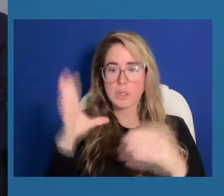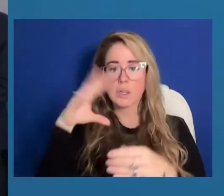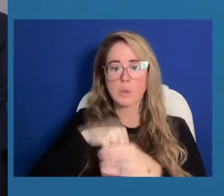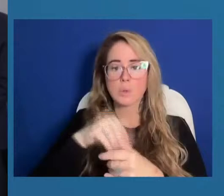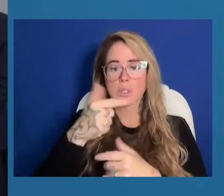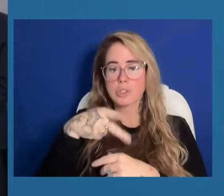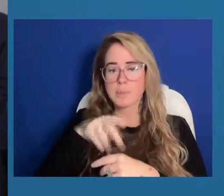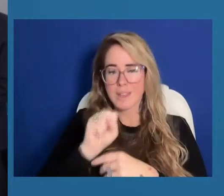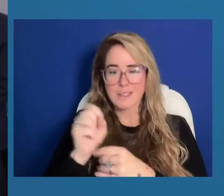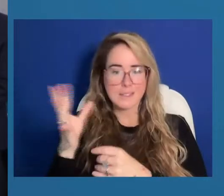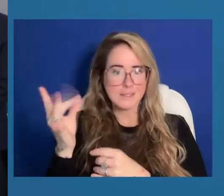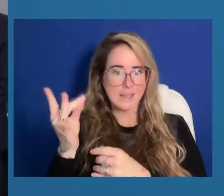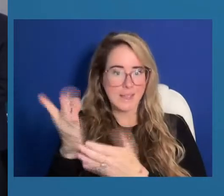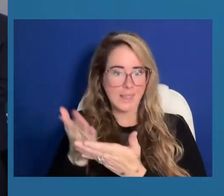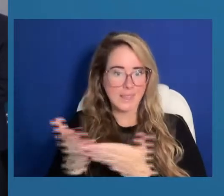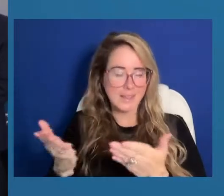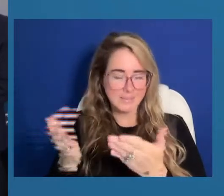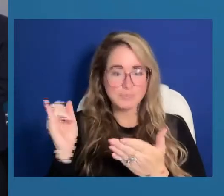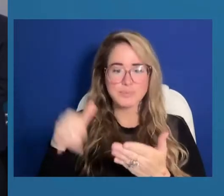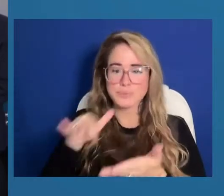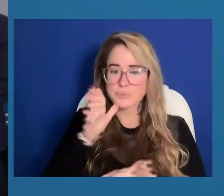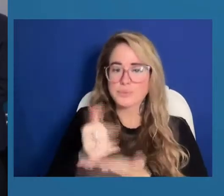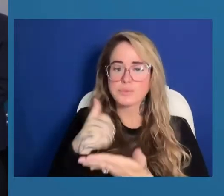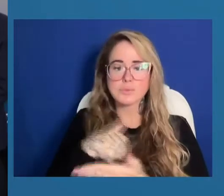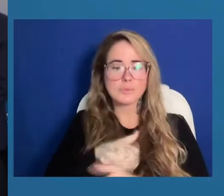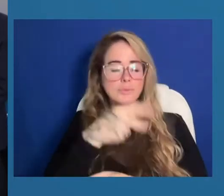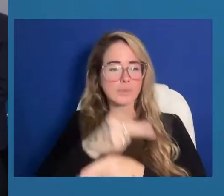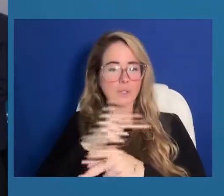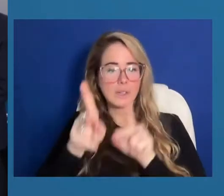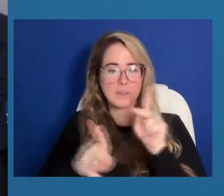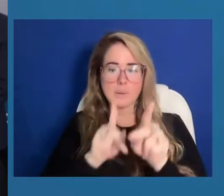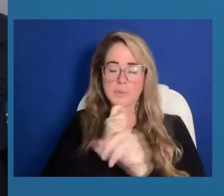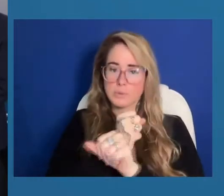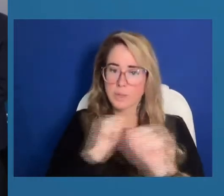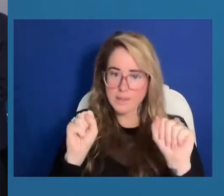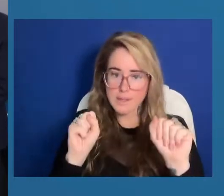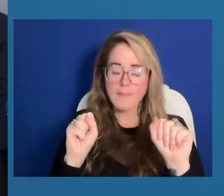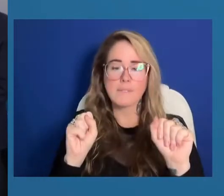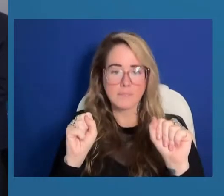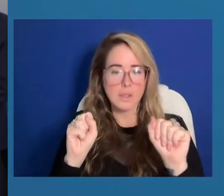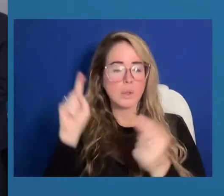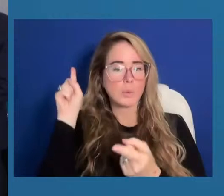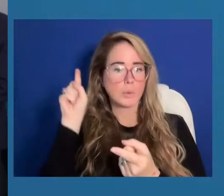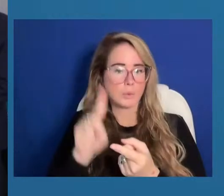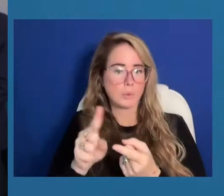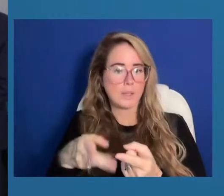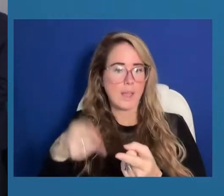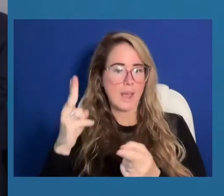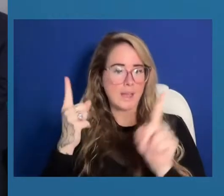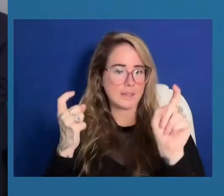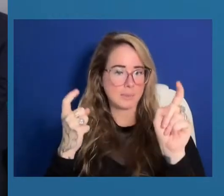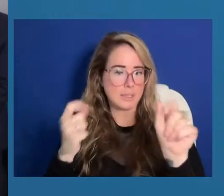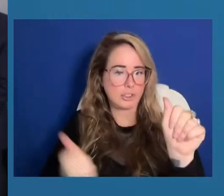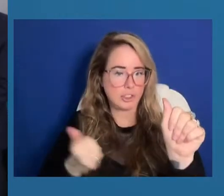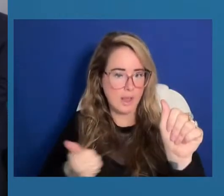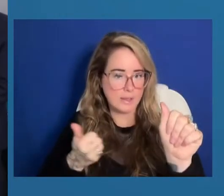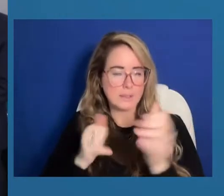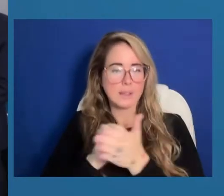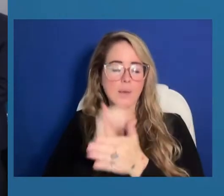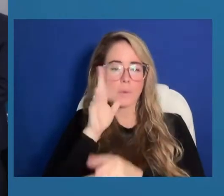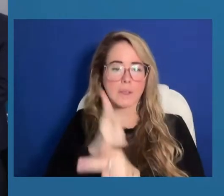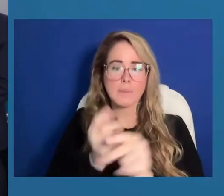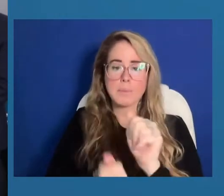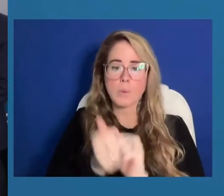sticky thing, to make sure that we're keeping people really safe and reducing high-speed chases. That keeps most of the law